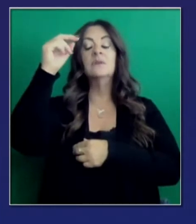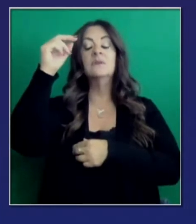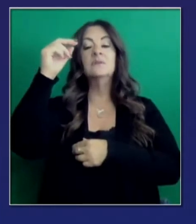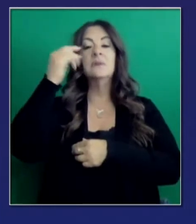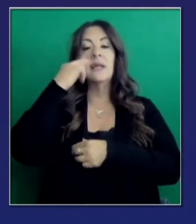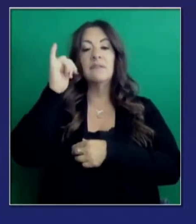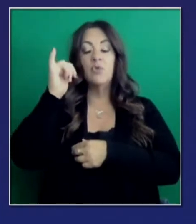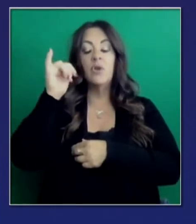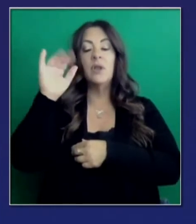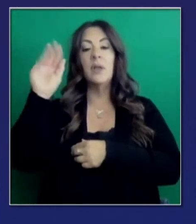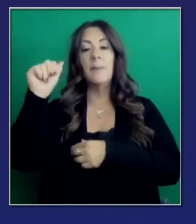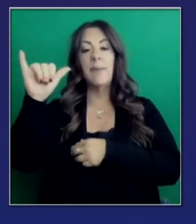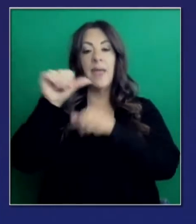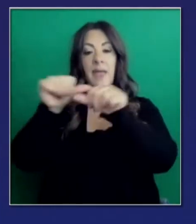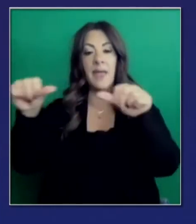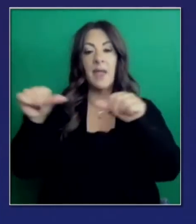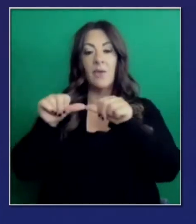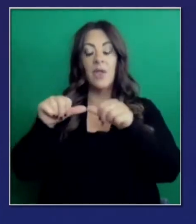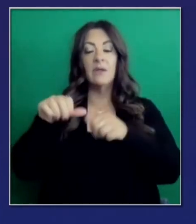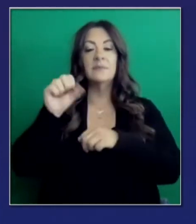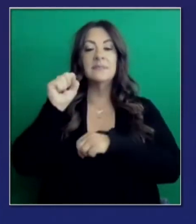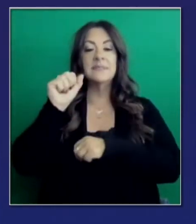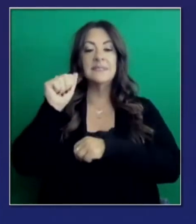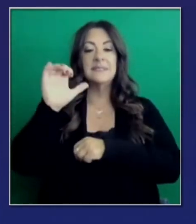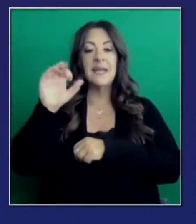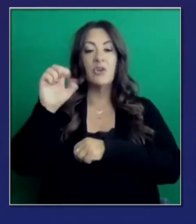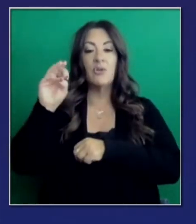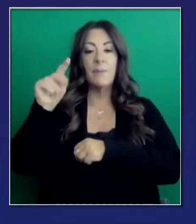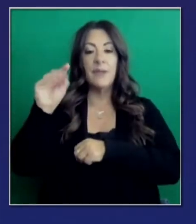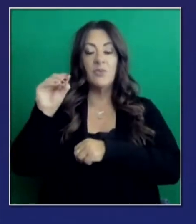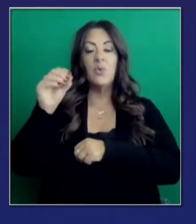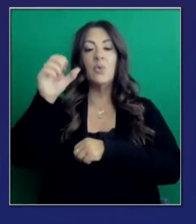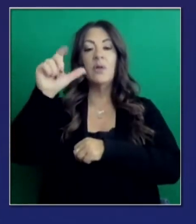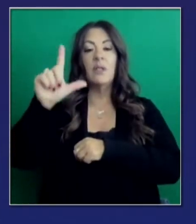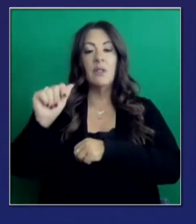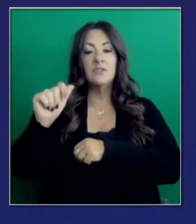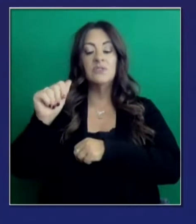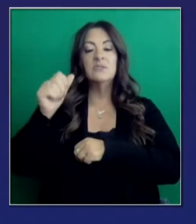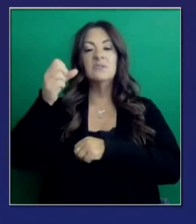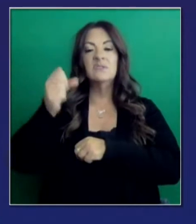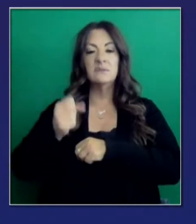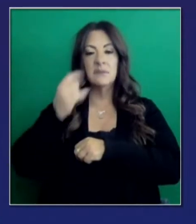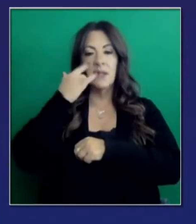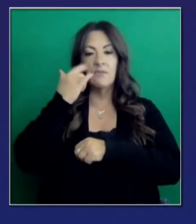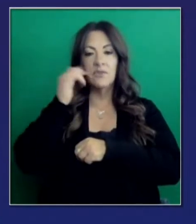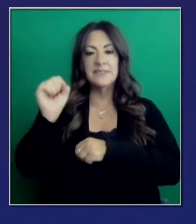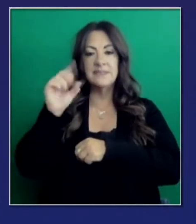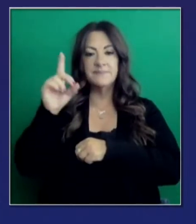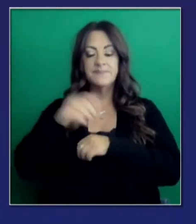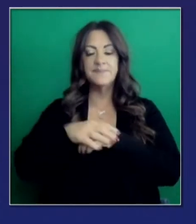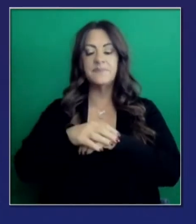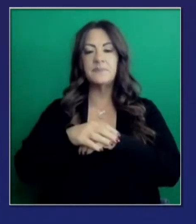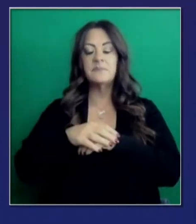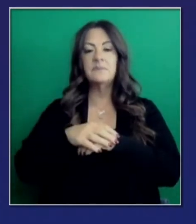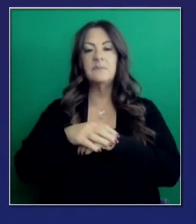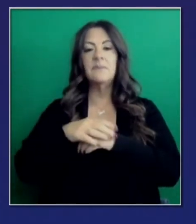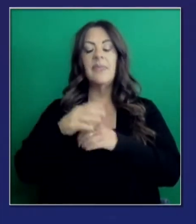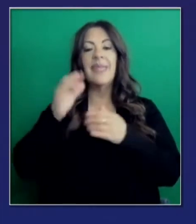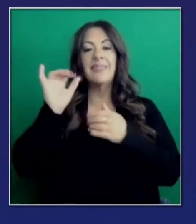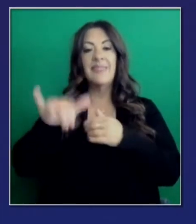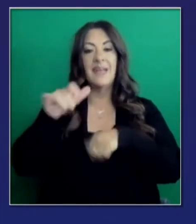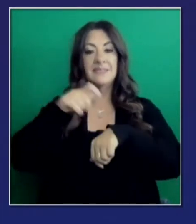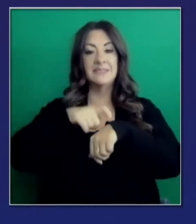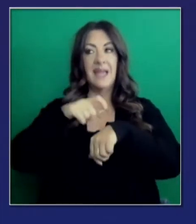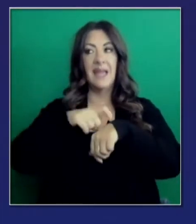and the greater Sacramento regions. The regional stay-at-home order went into effect after a region fell below